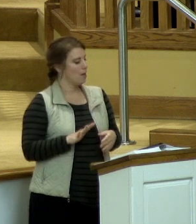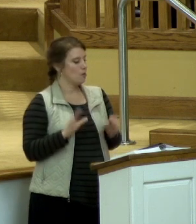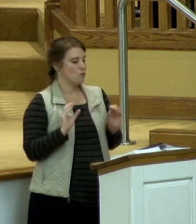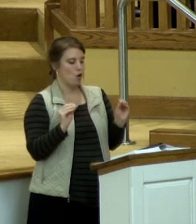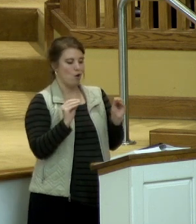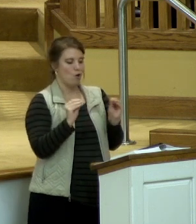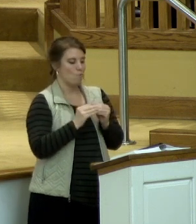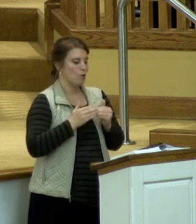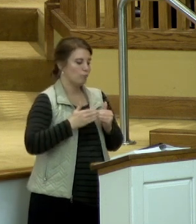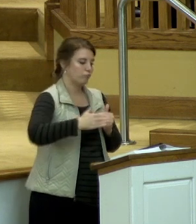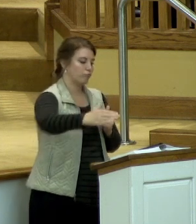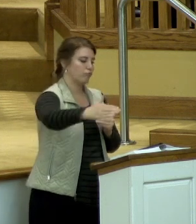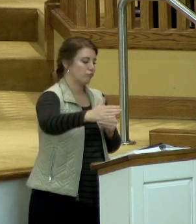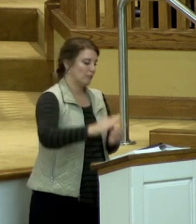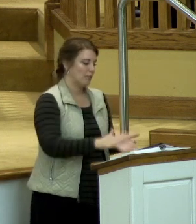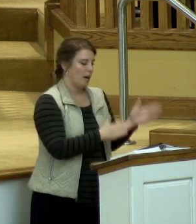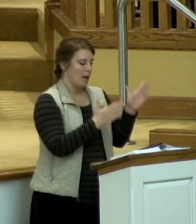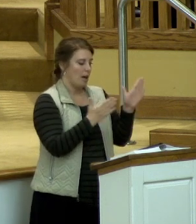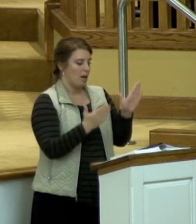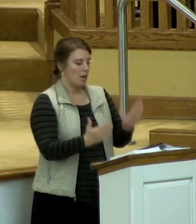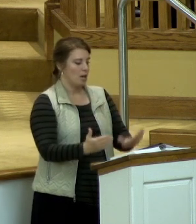may die. Born